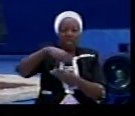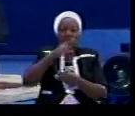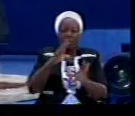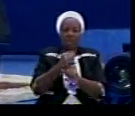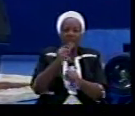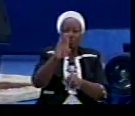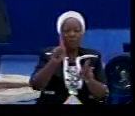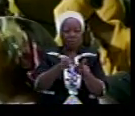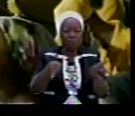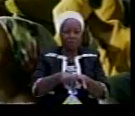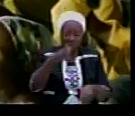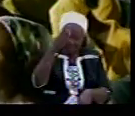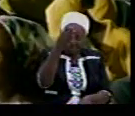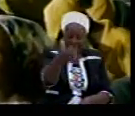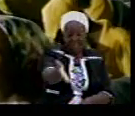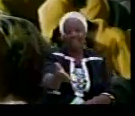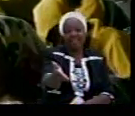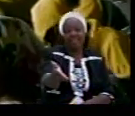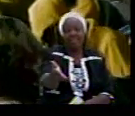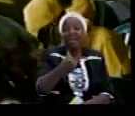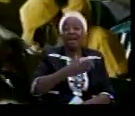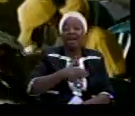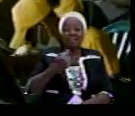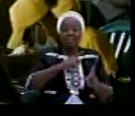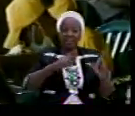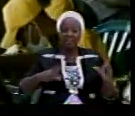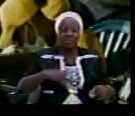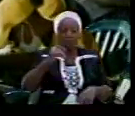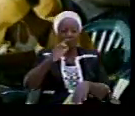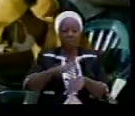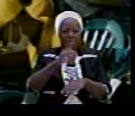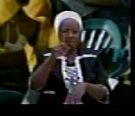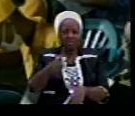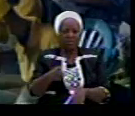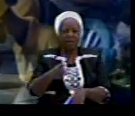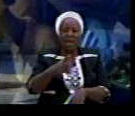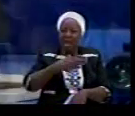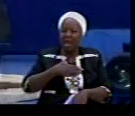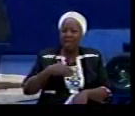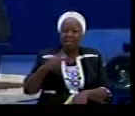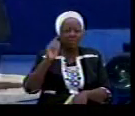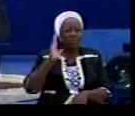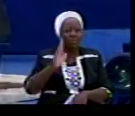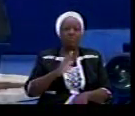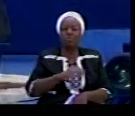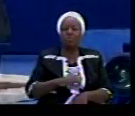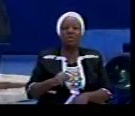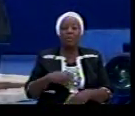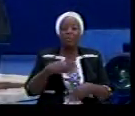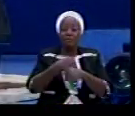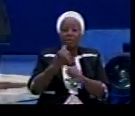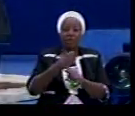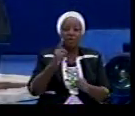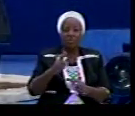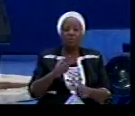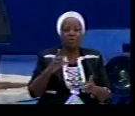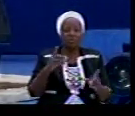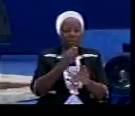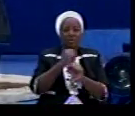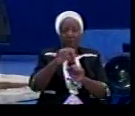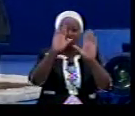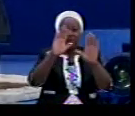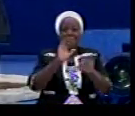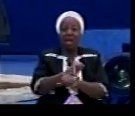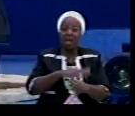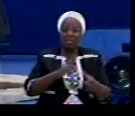place right there. And the Lord will touch you and transform you. And then through your connection